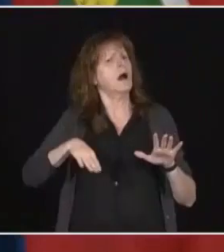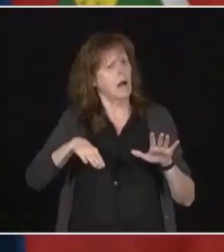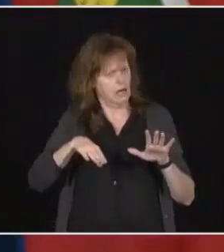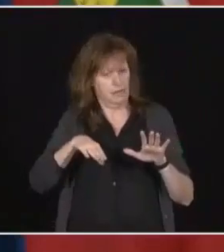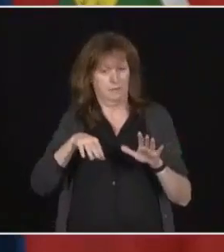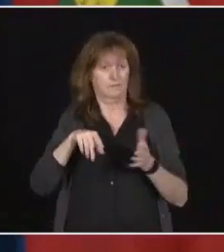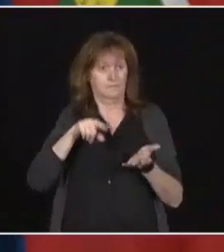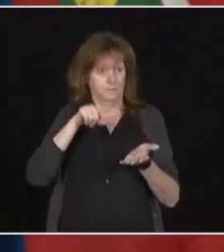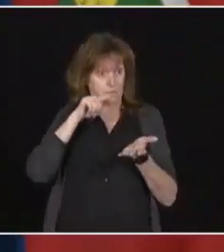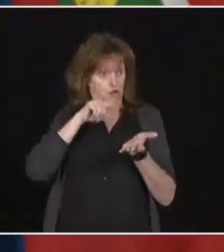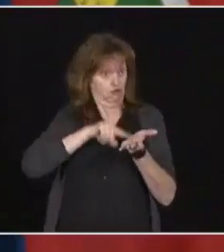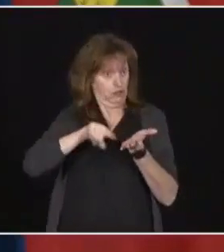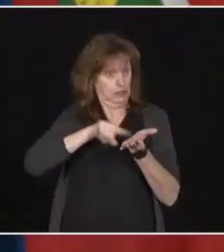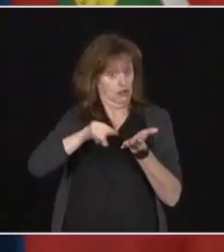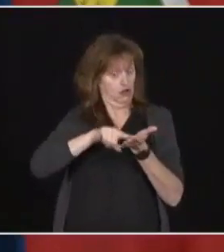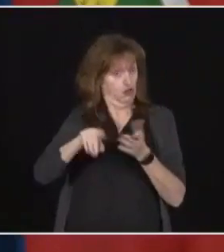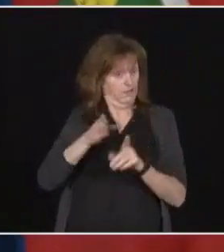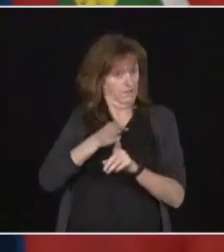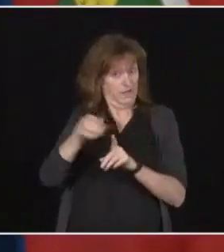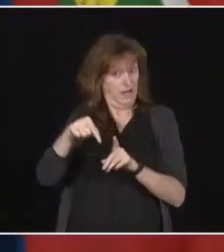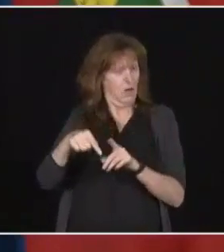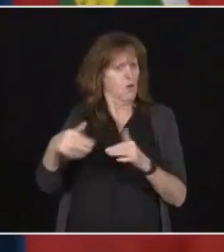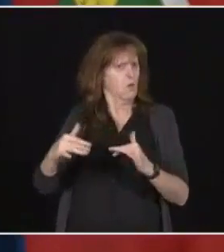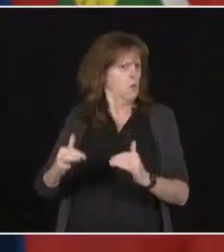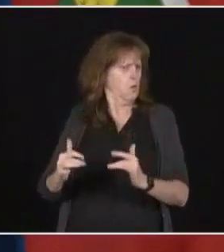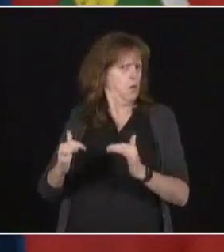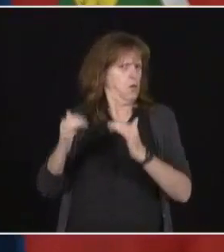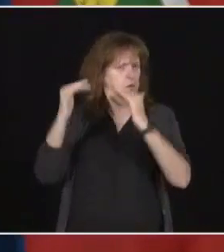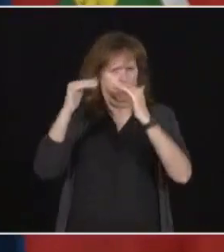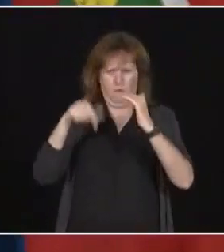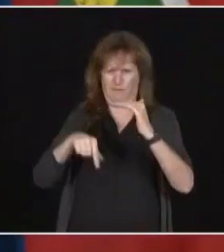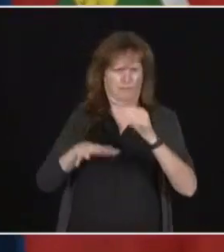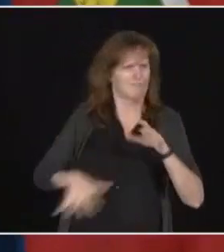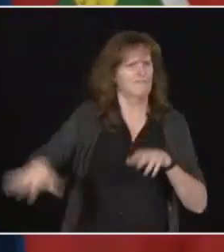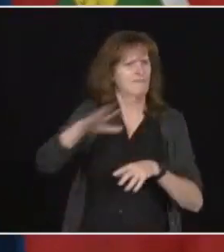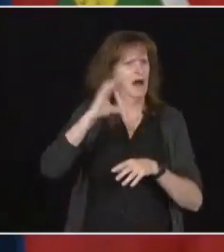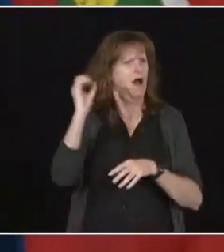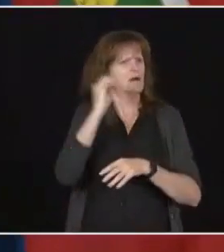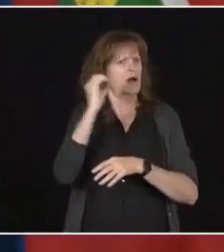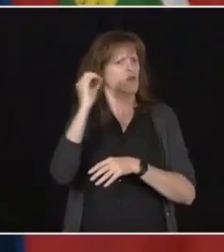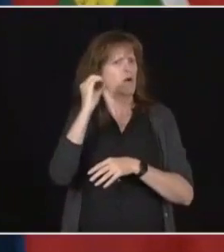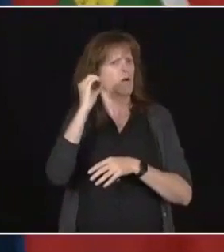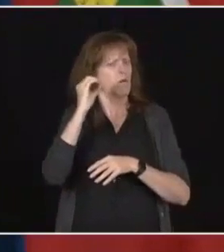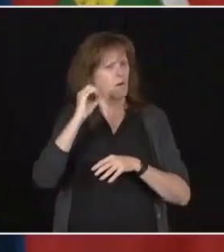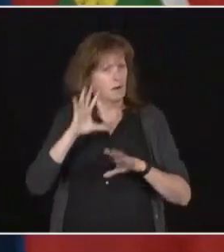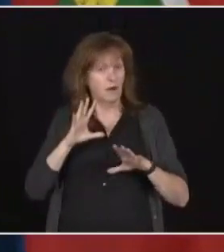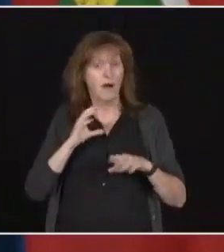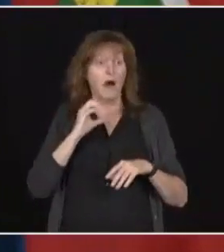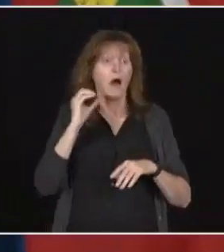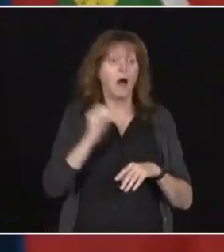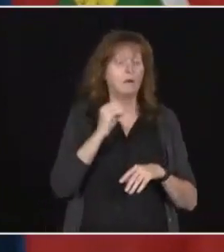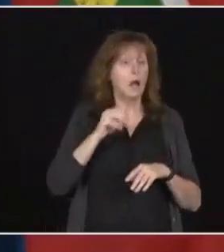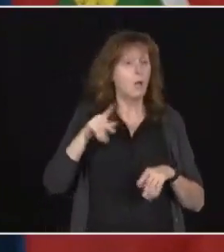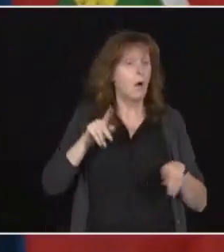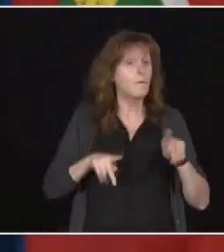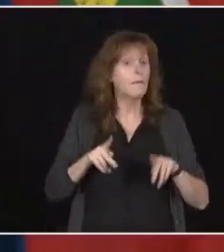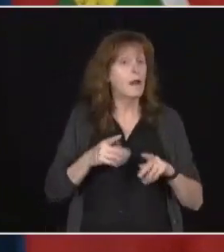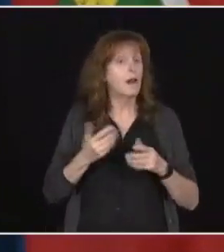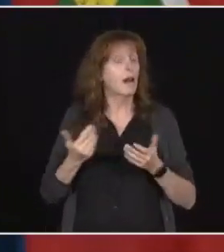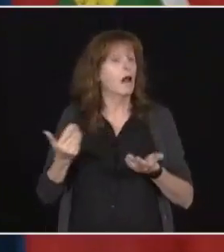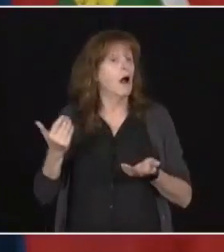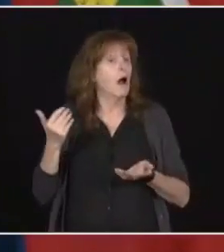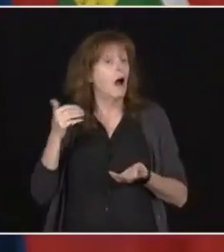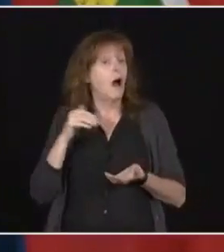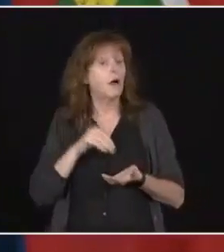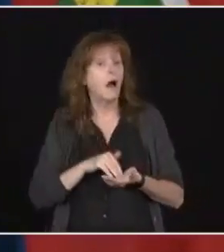in the world, and never again will the people of Ontario fail to reap all of the benefits